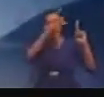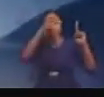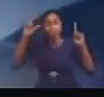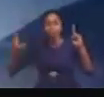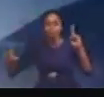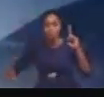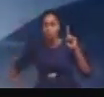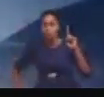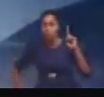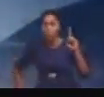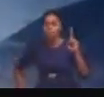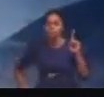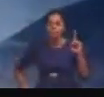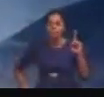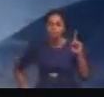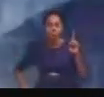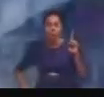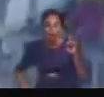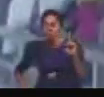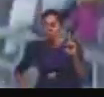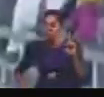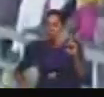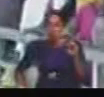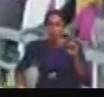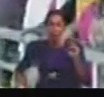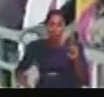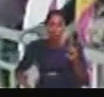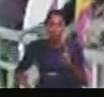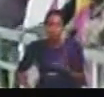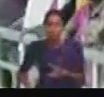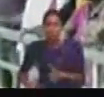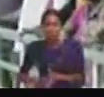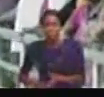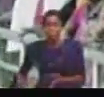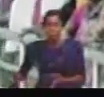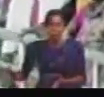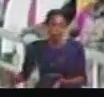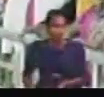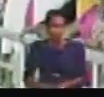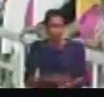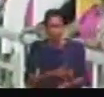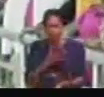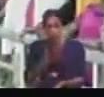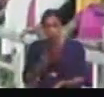presence, your presence, Lord. Let us become,